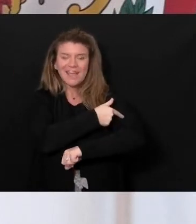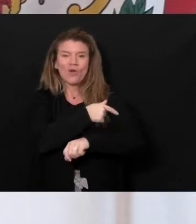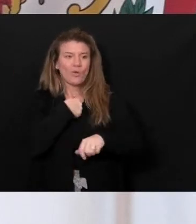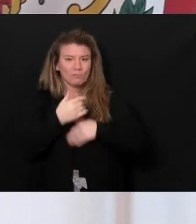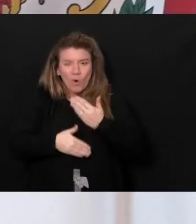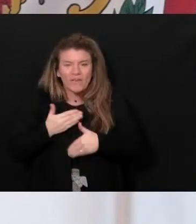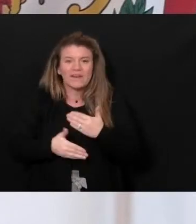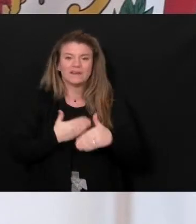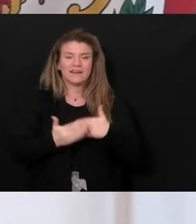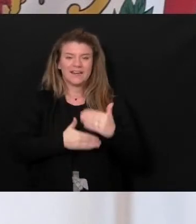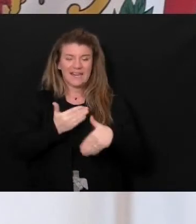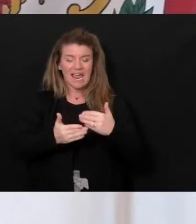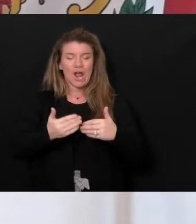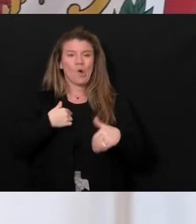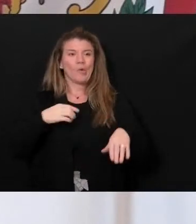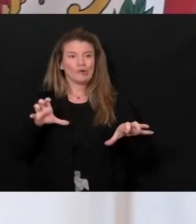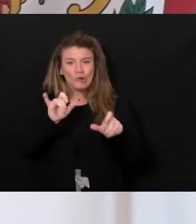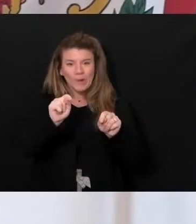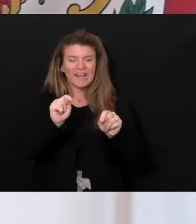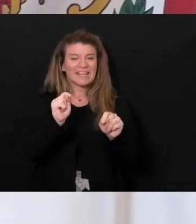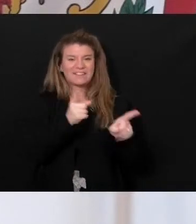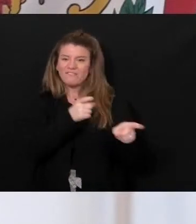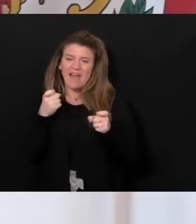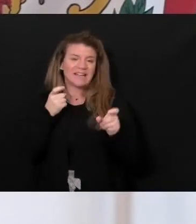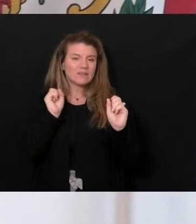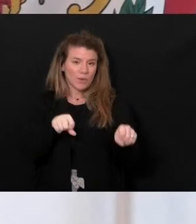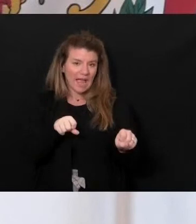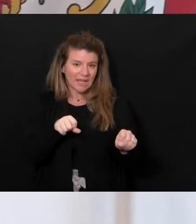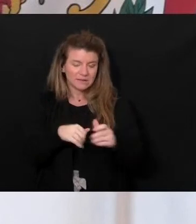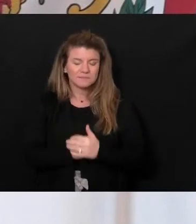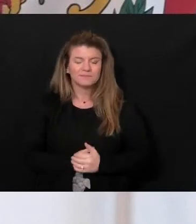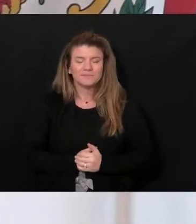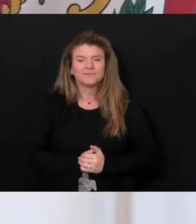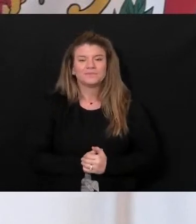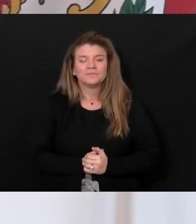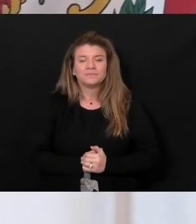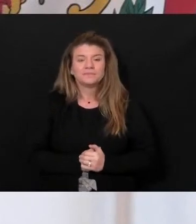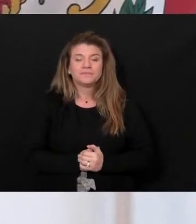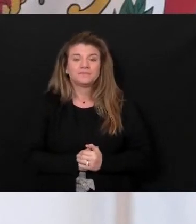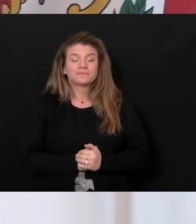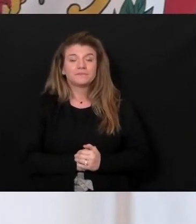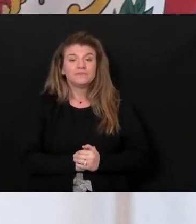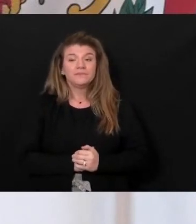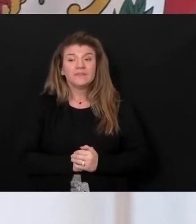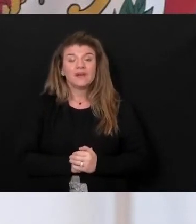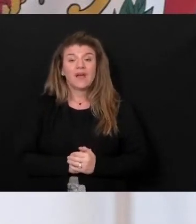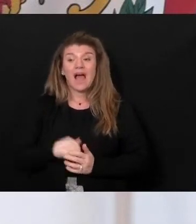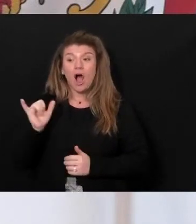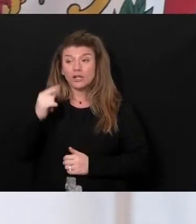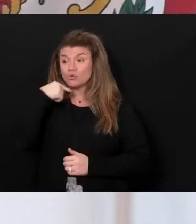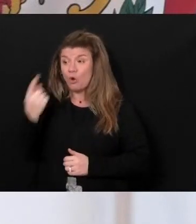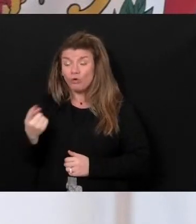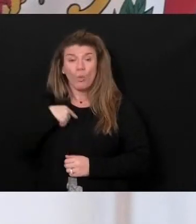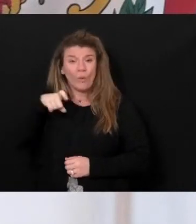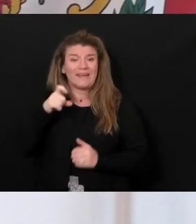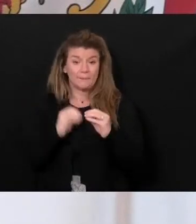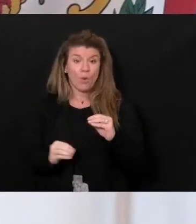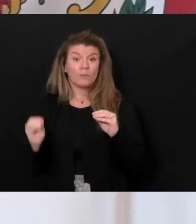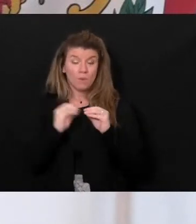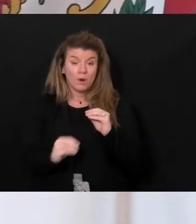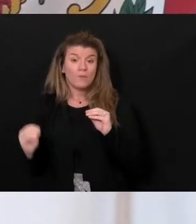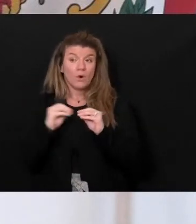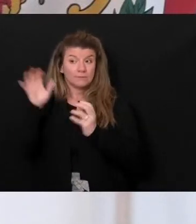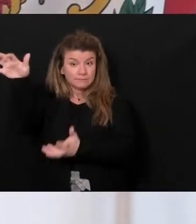moving and we're getting with it as fast as we possibly can. And then I told him, you know, how we needed more and more and more